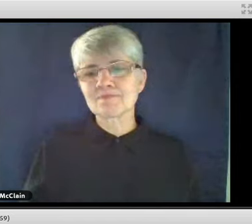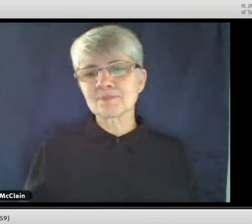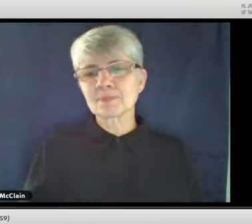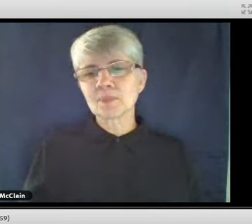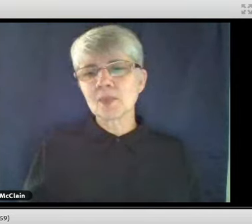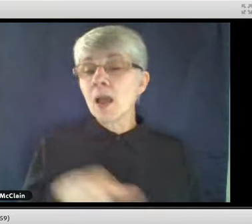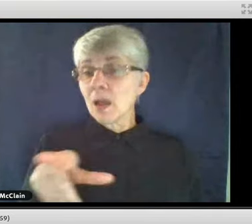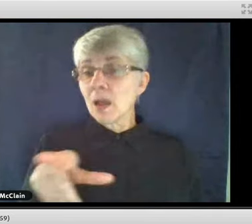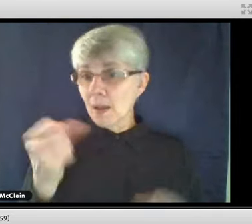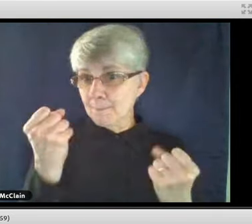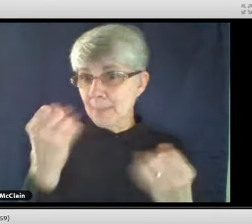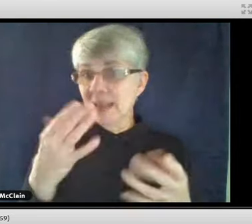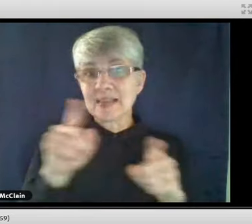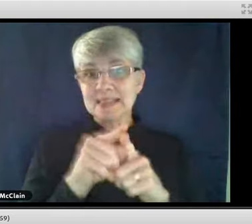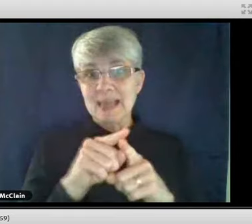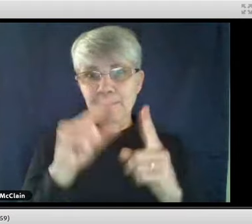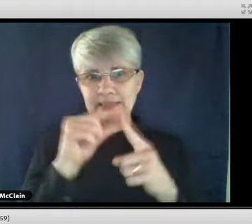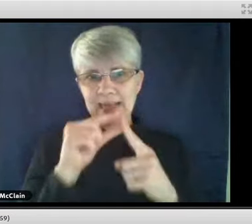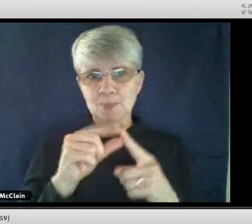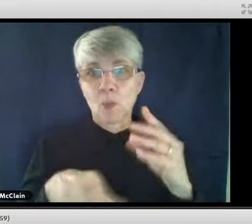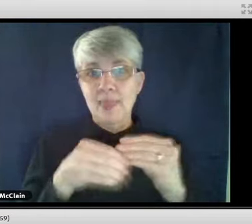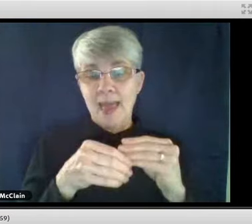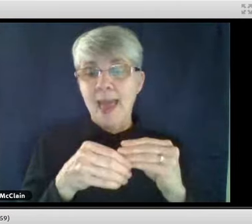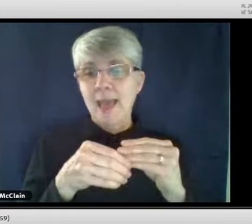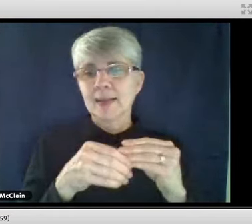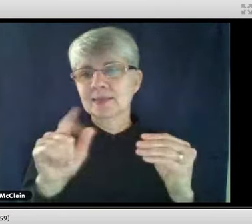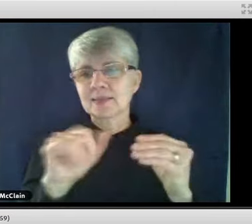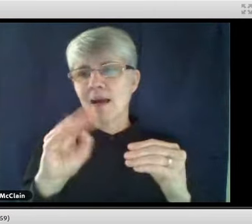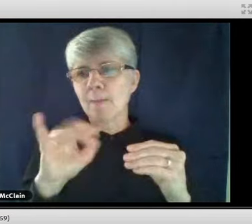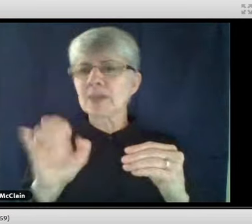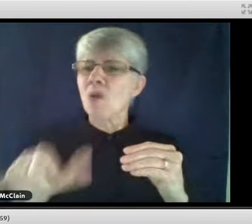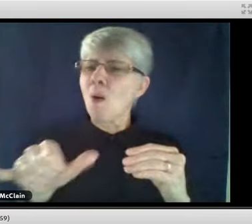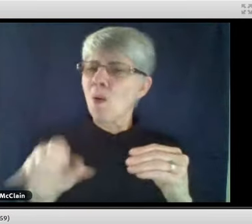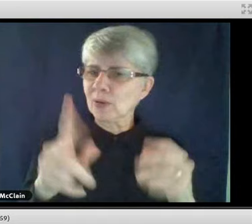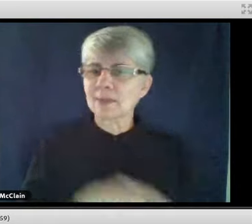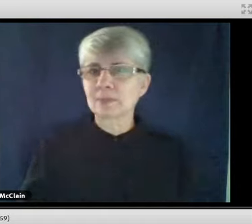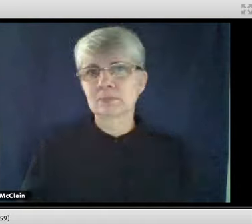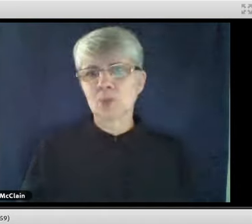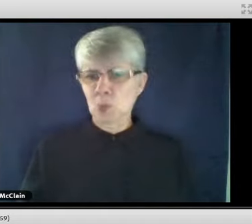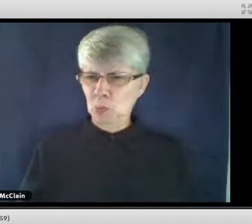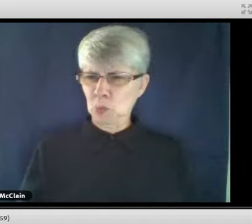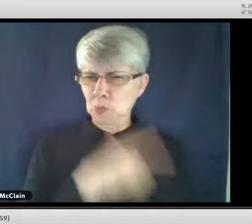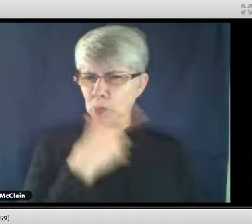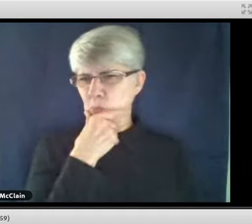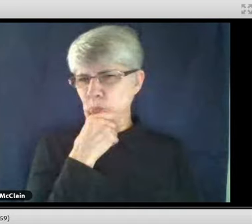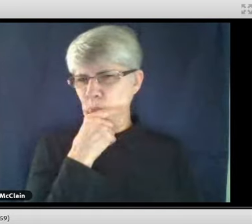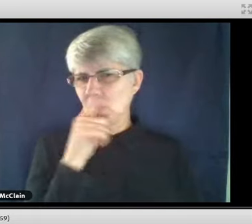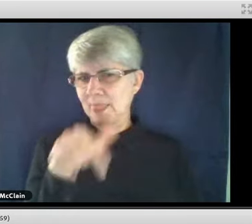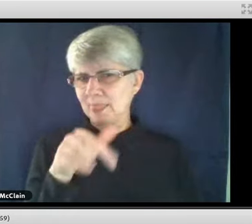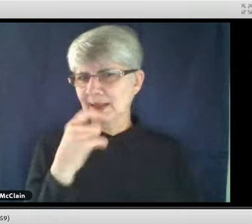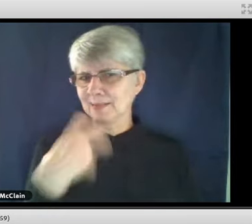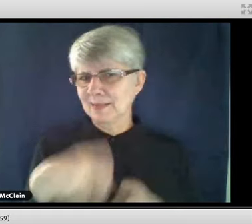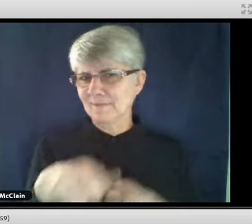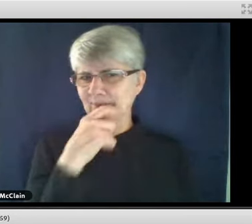okay. So a lot of the same text, but with added zombies. Interesting. Okay. Ooh. So that's tough.